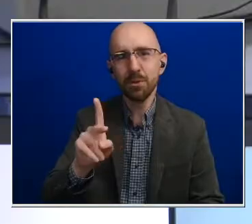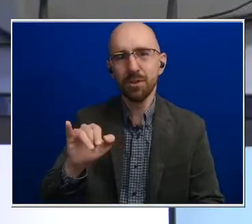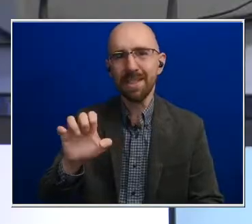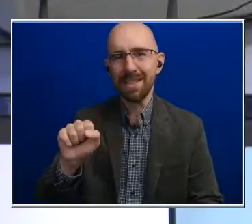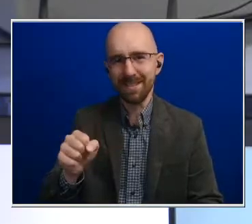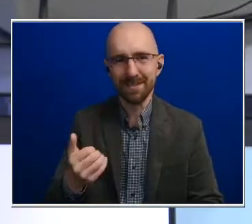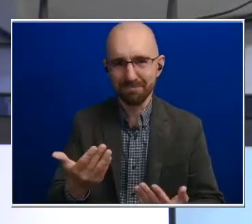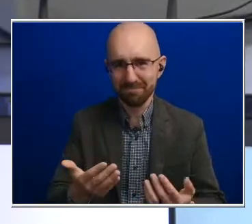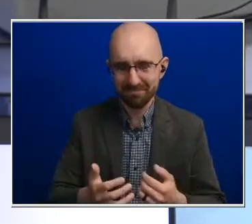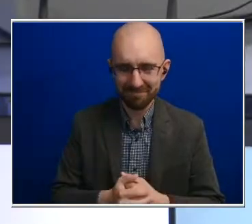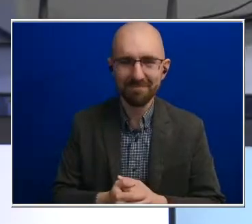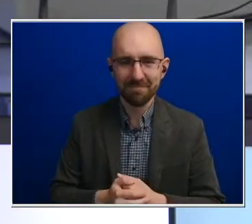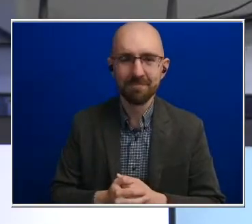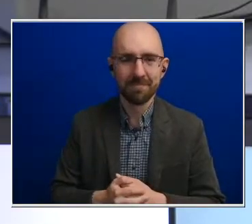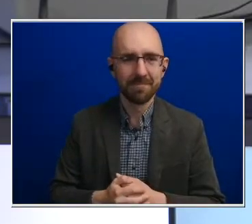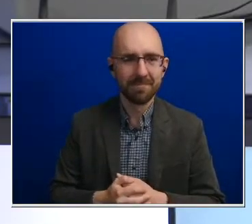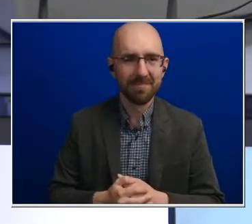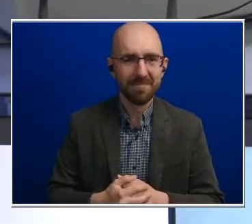I can hum this one.